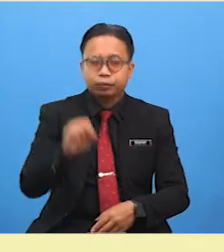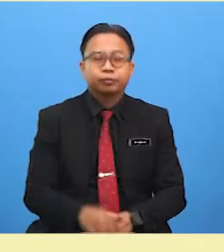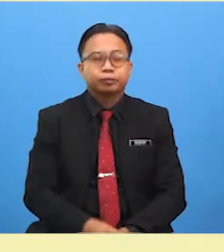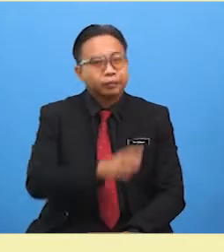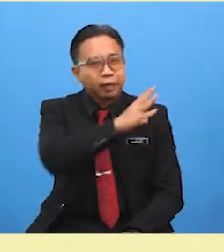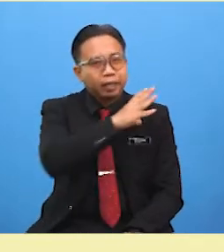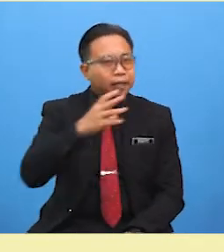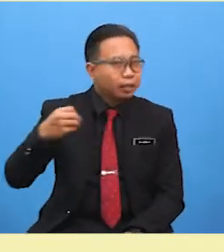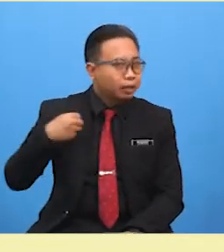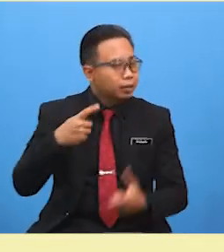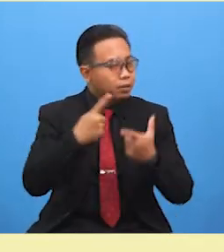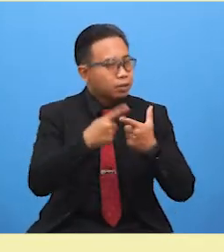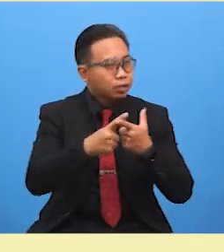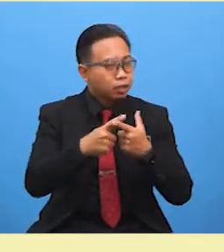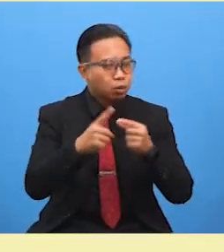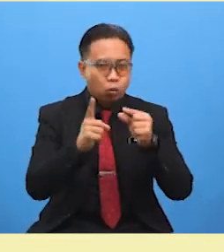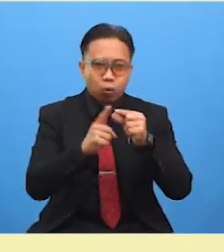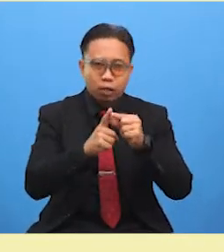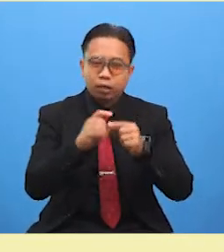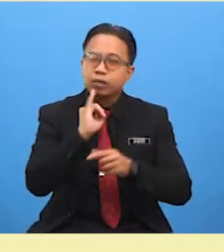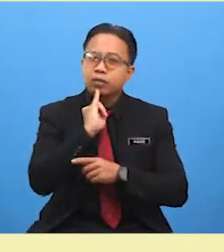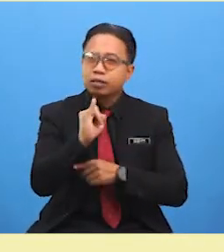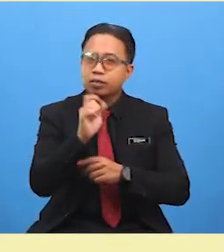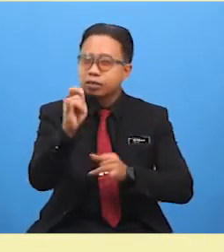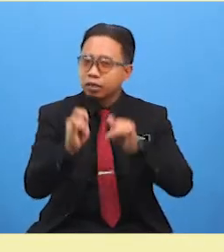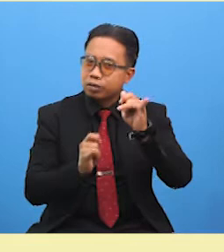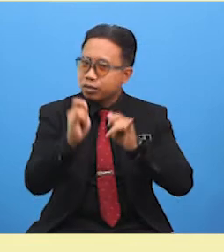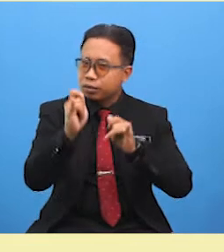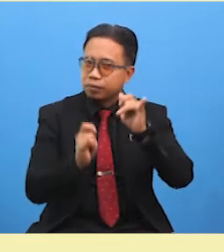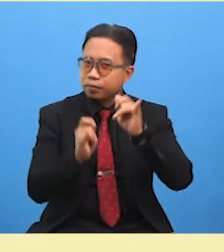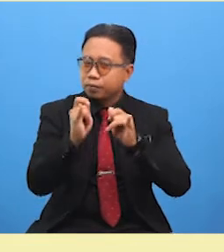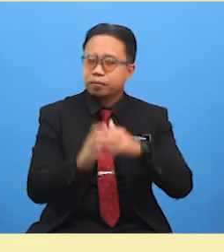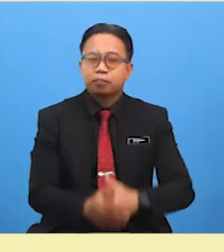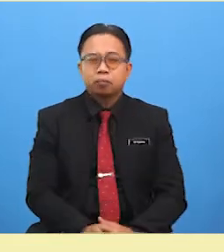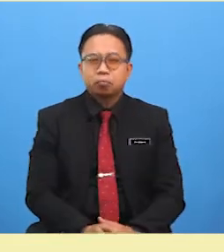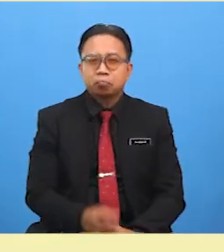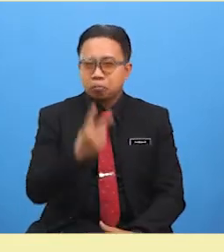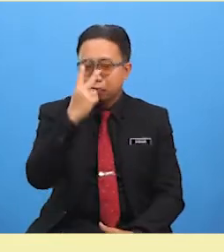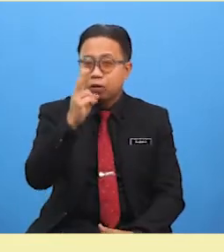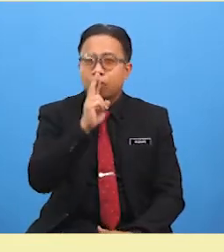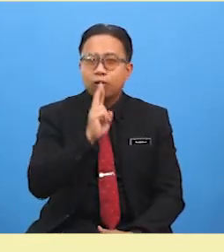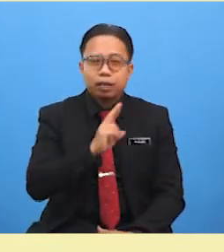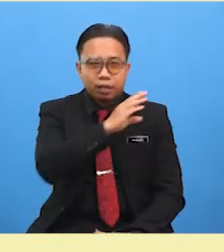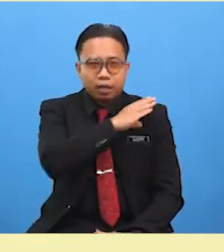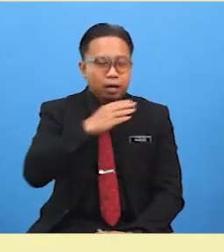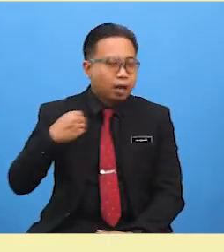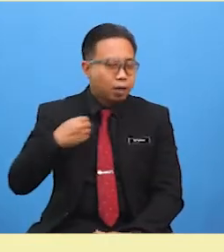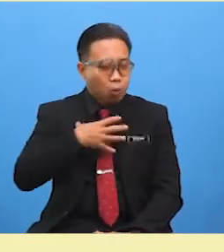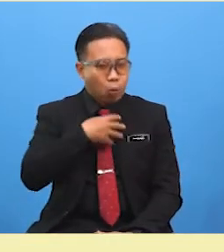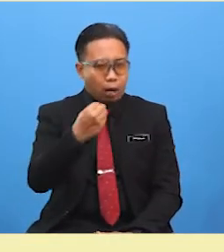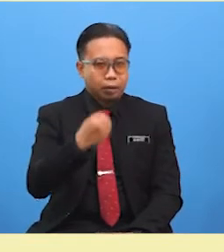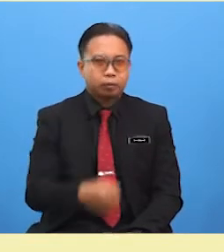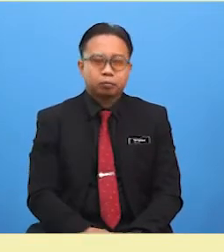the second word for today is taxi. Yes, the commonly seen red and white vehicle. So in